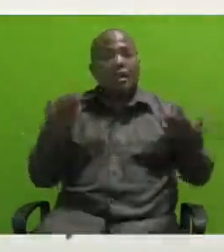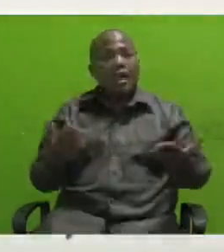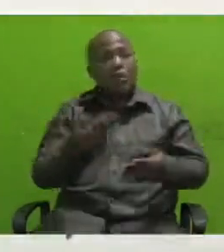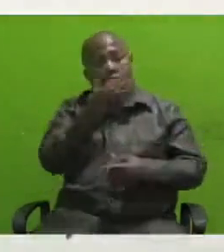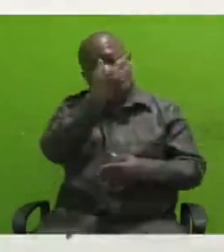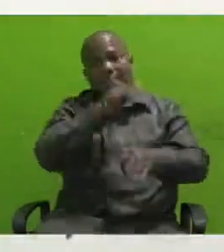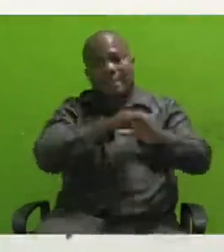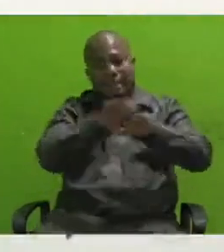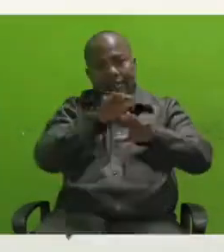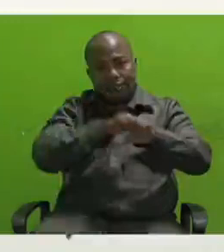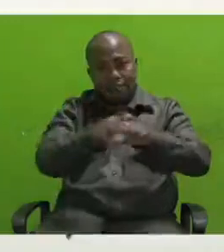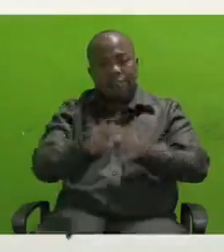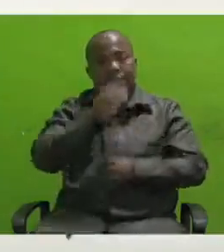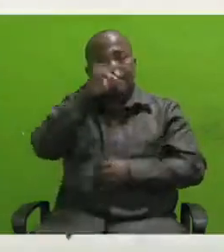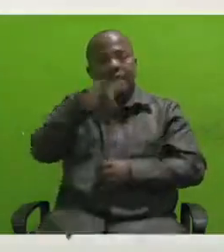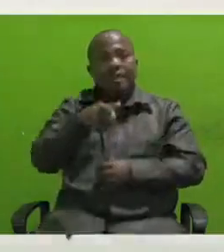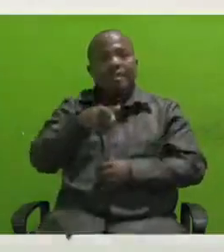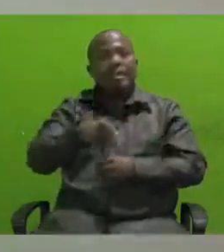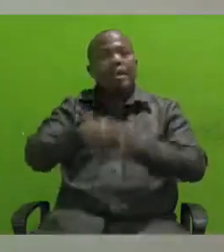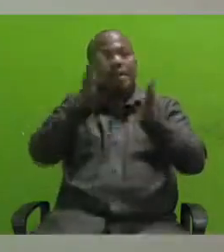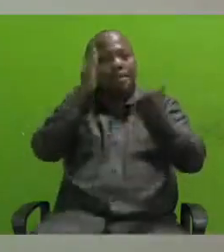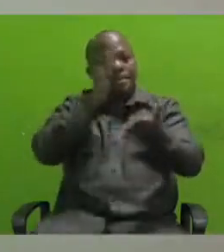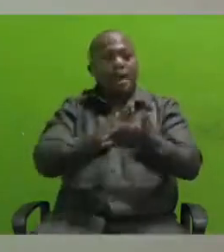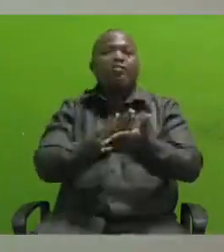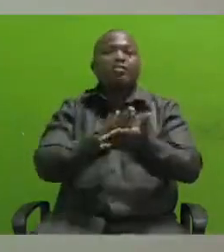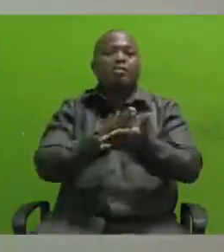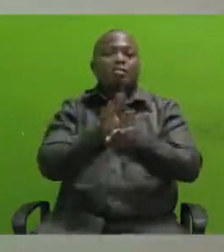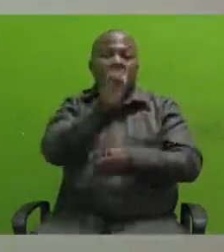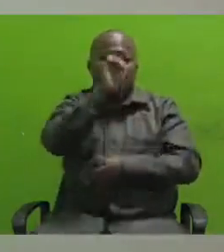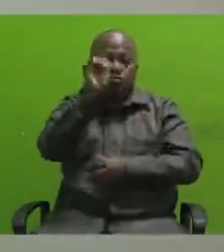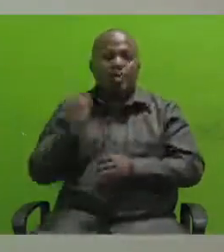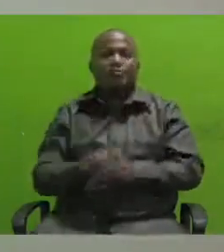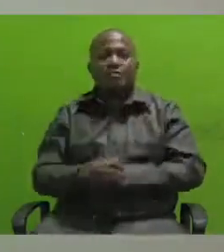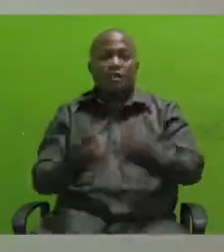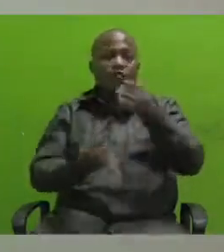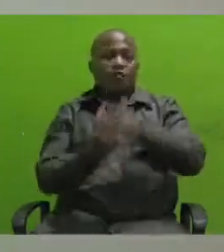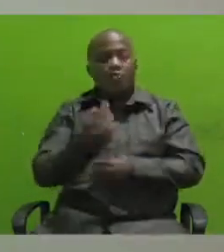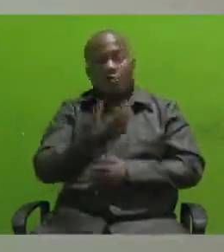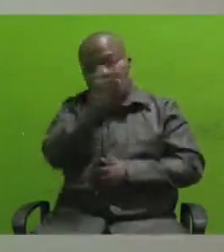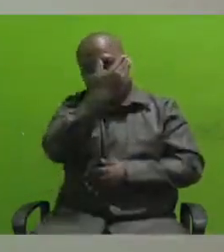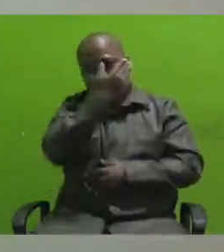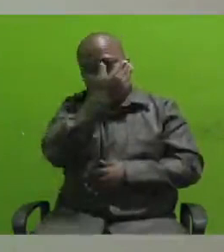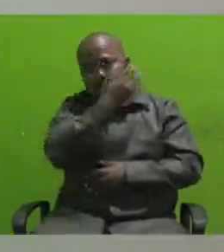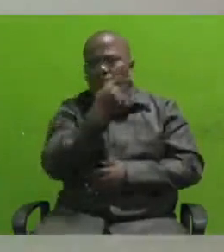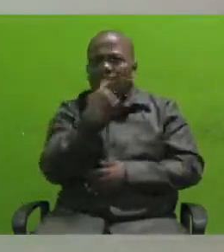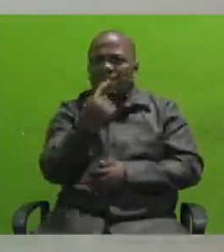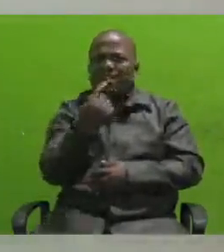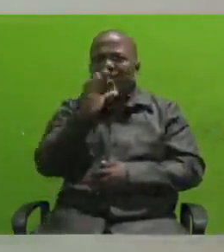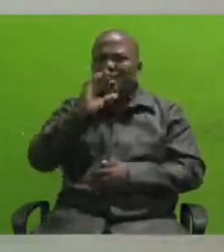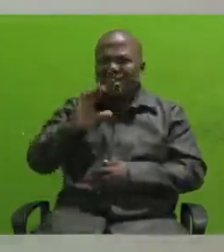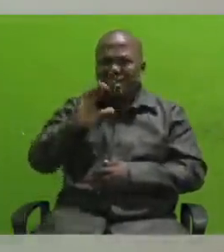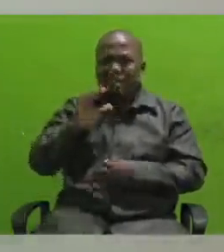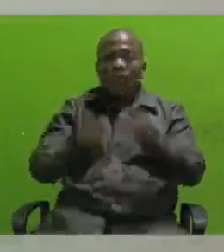expression is a perfect square. Okay, so from here, x squared plus bx plus, we said c,